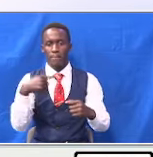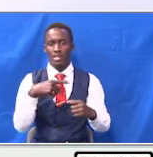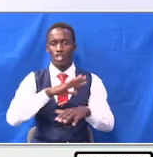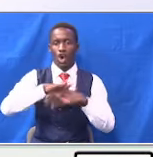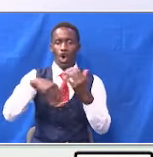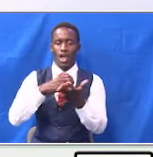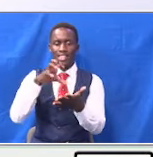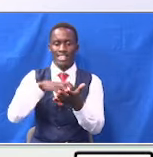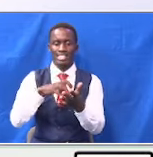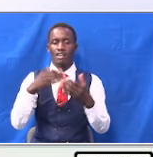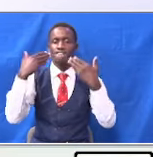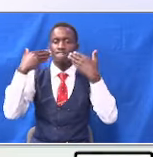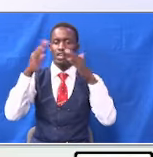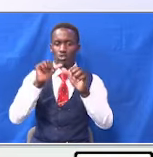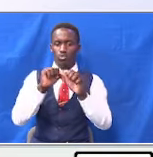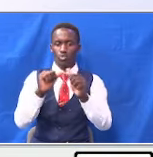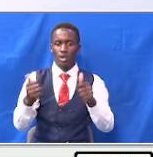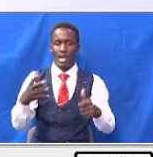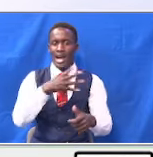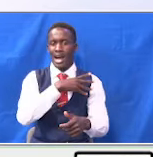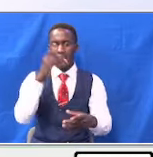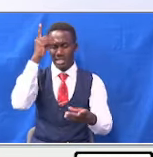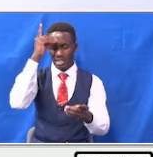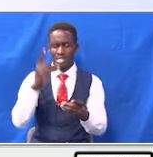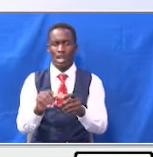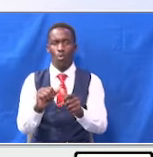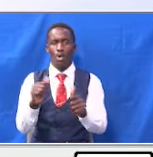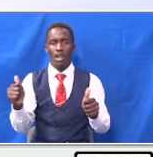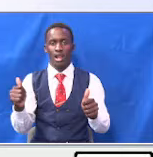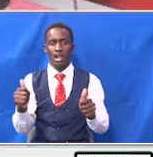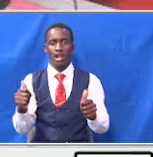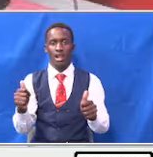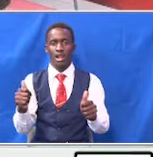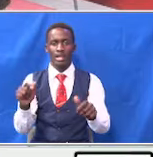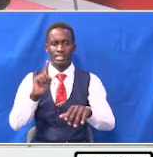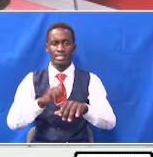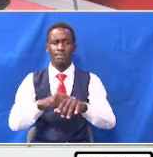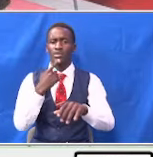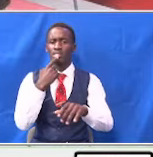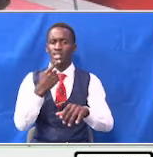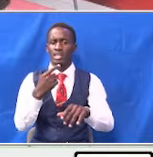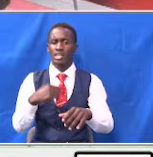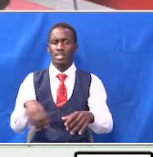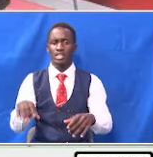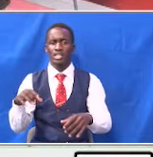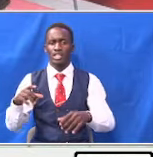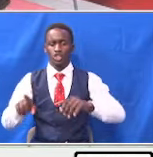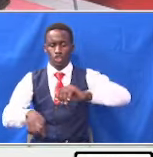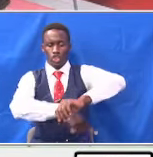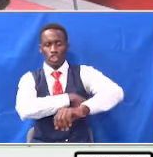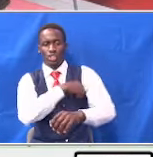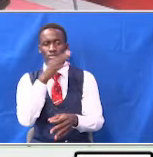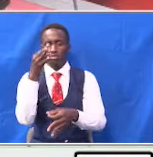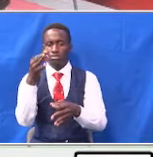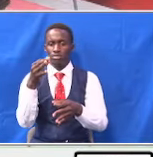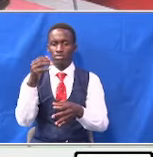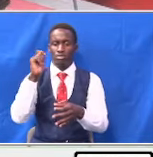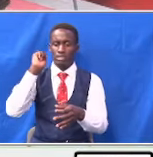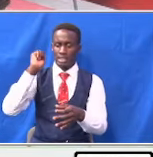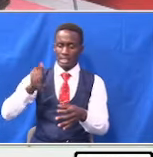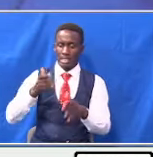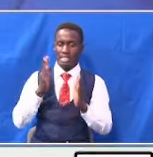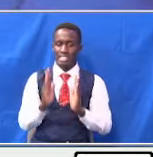been finalized and been decided. All right, but you're saying that the Chief Justice is complaining that the judiciary is